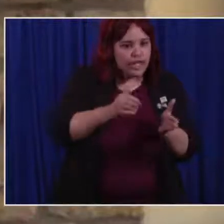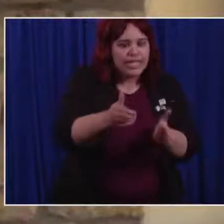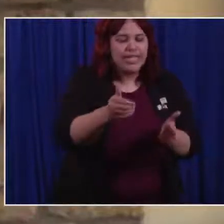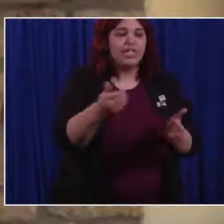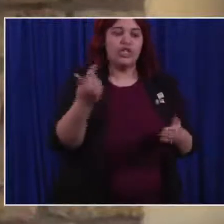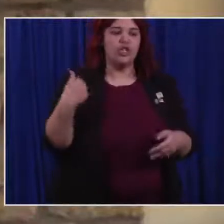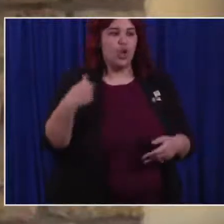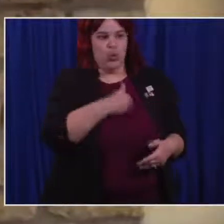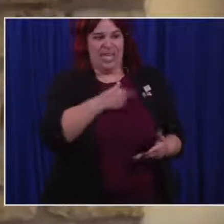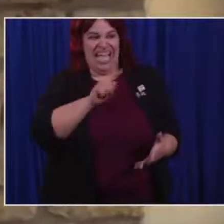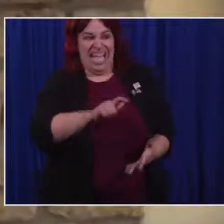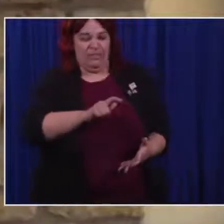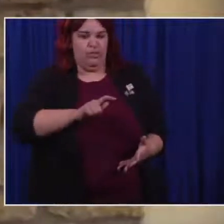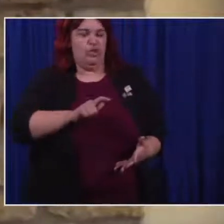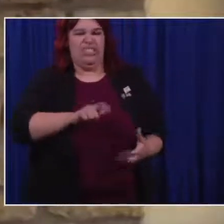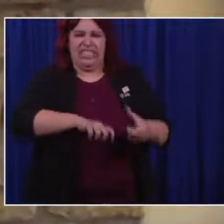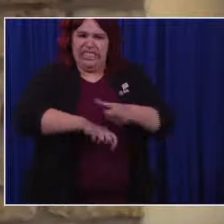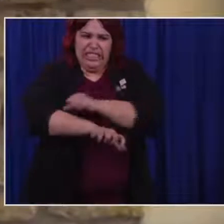effort to reach them.